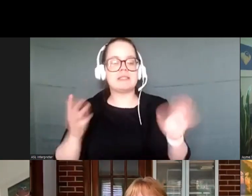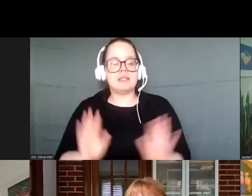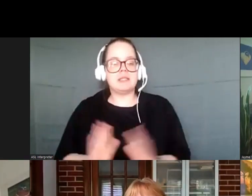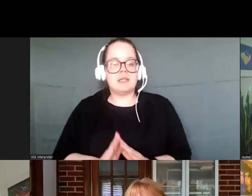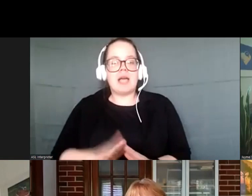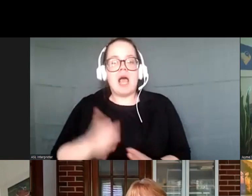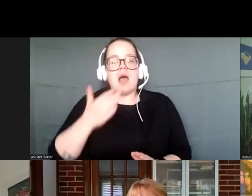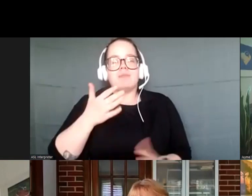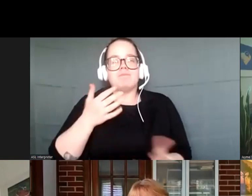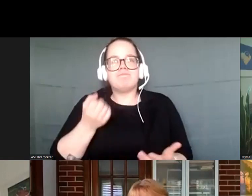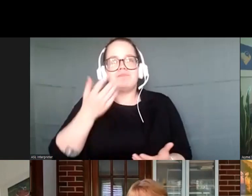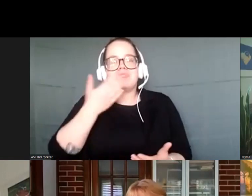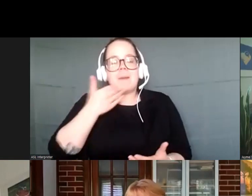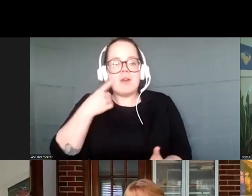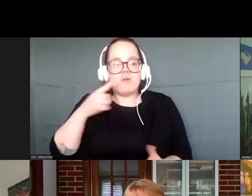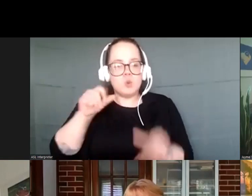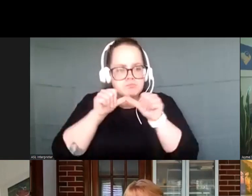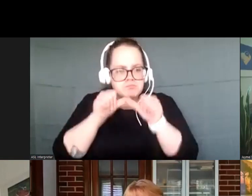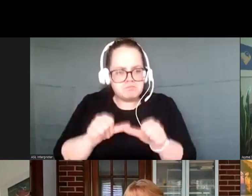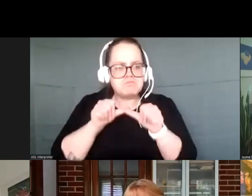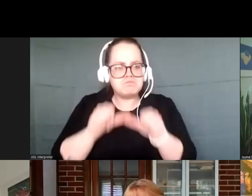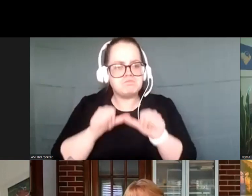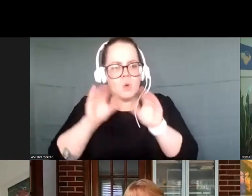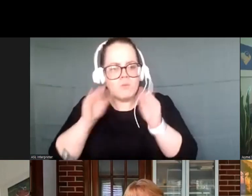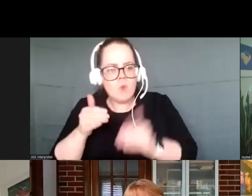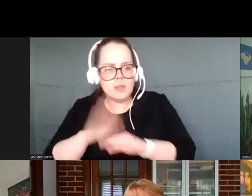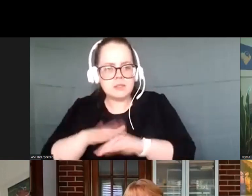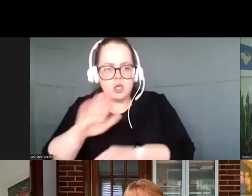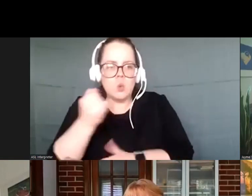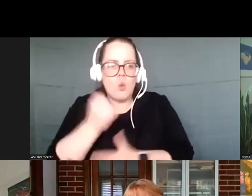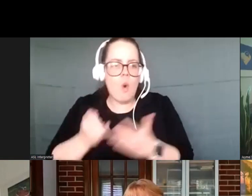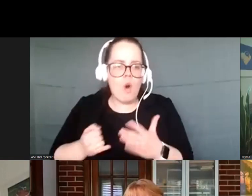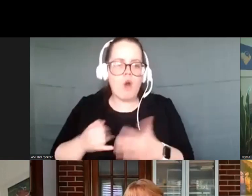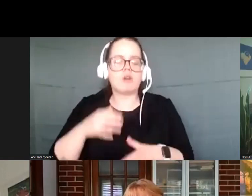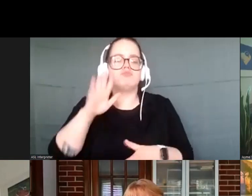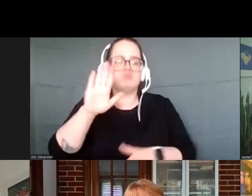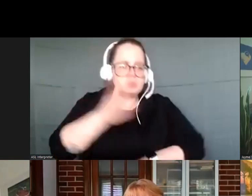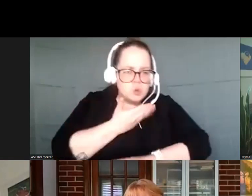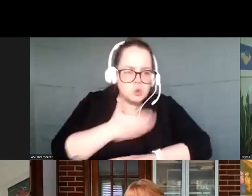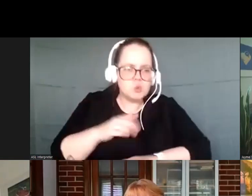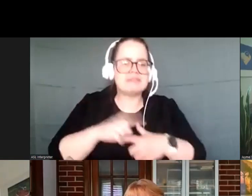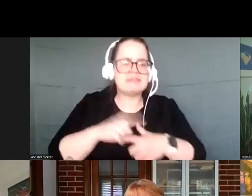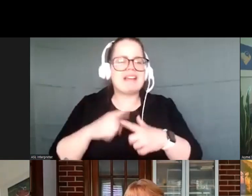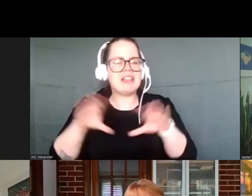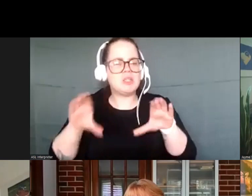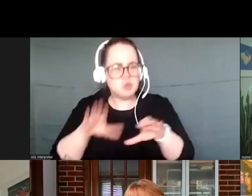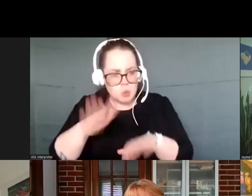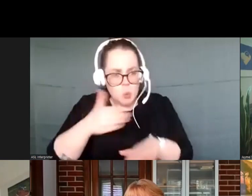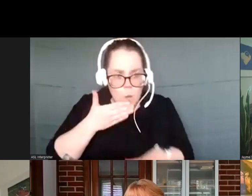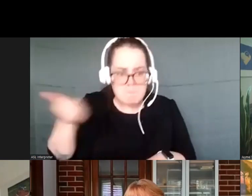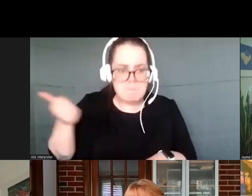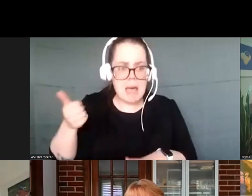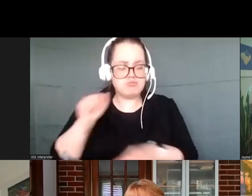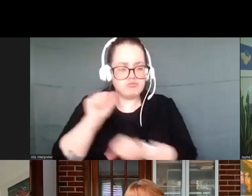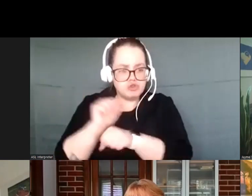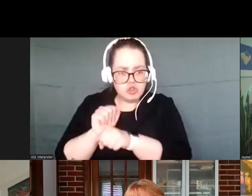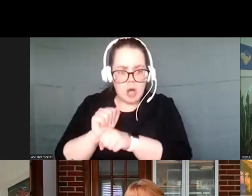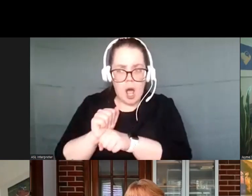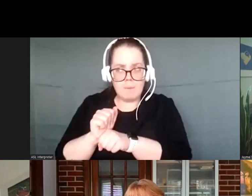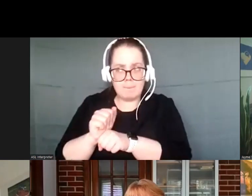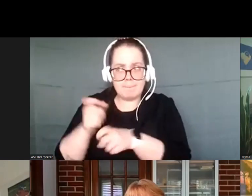to keep pushing ahead, focusing on your art and doing the best job that you can, booking and managing